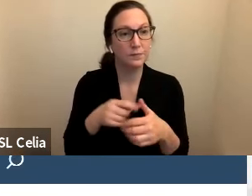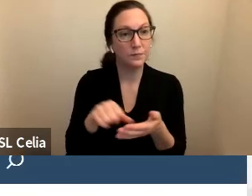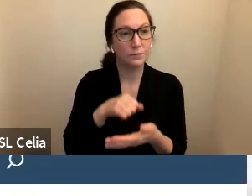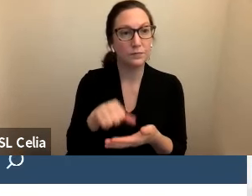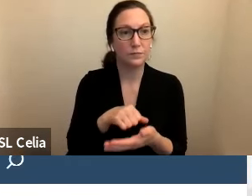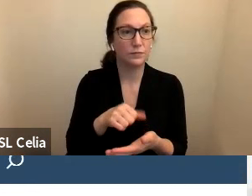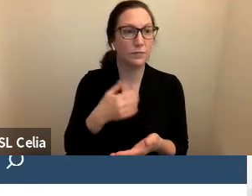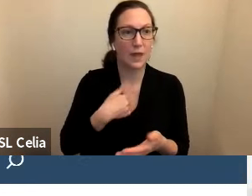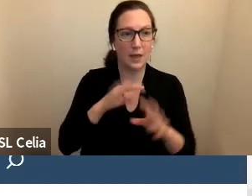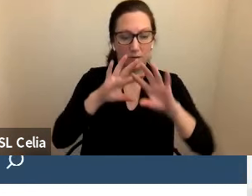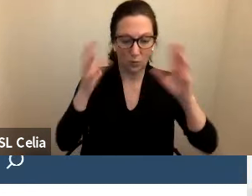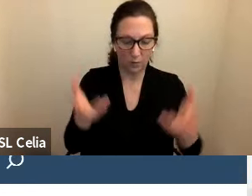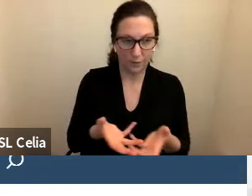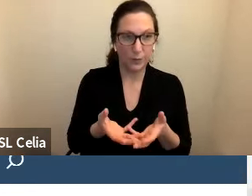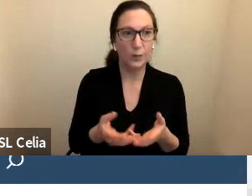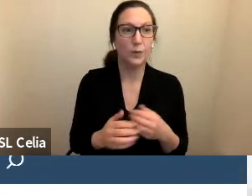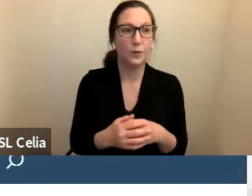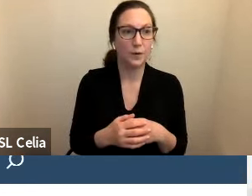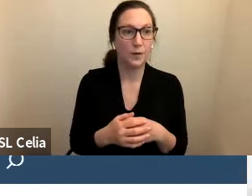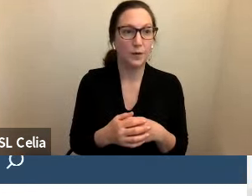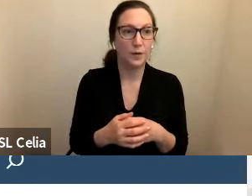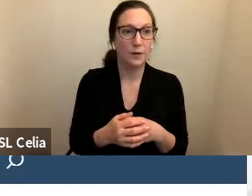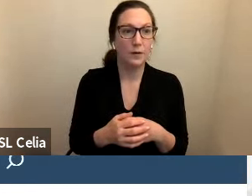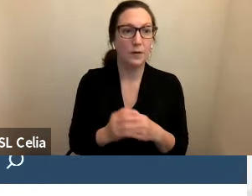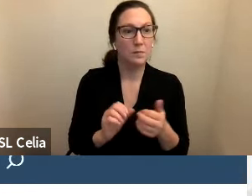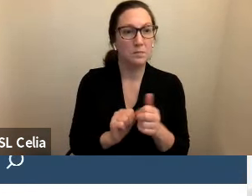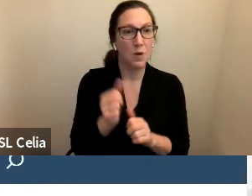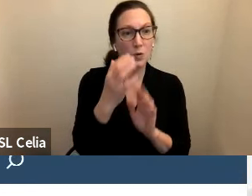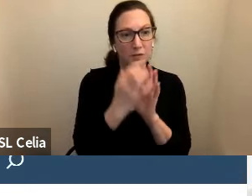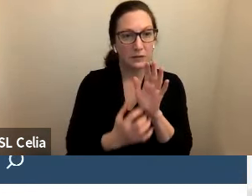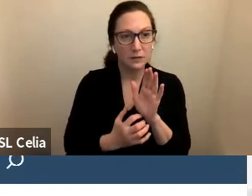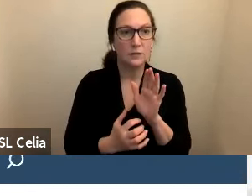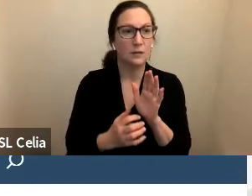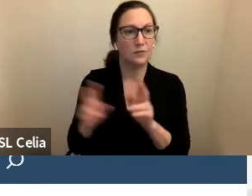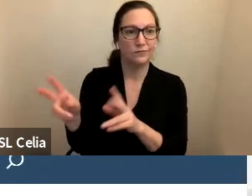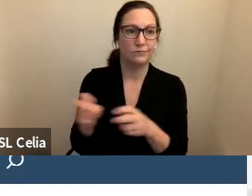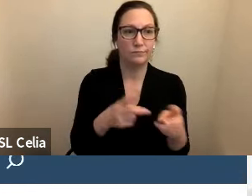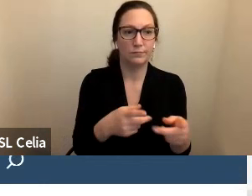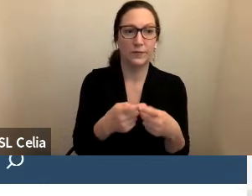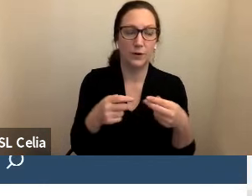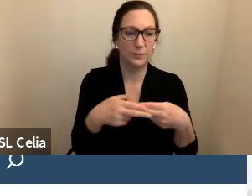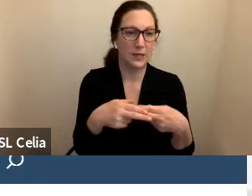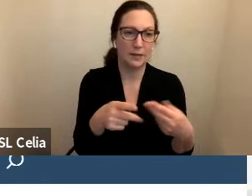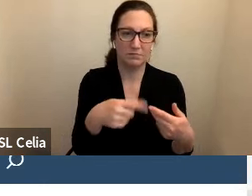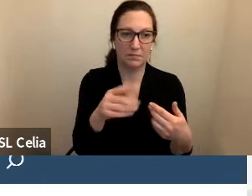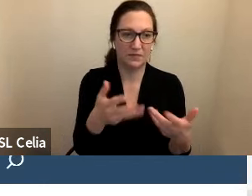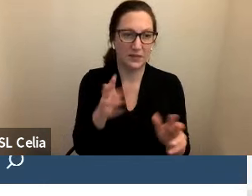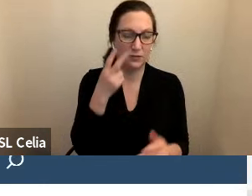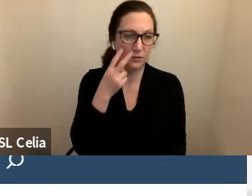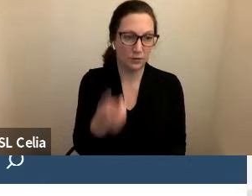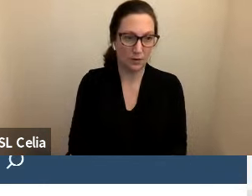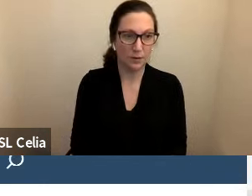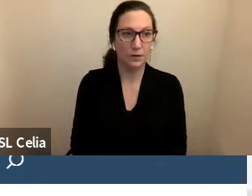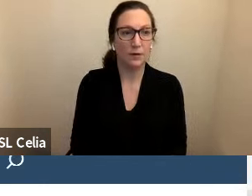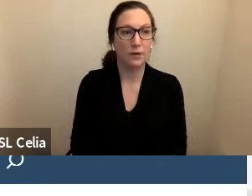an overview. Most of this text is copied straight from slides that you've seen before, but